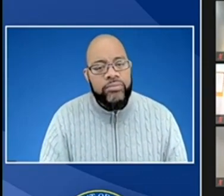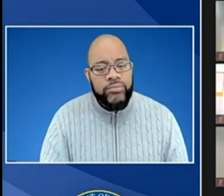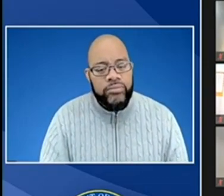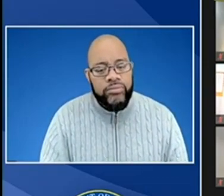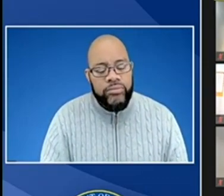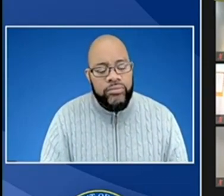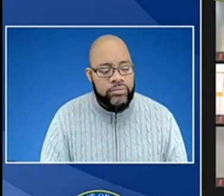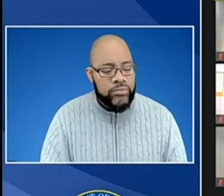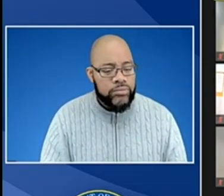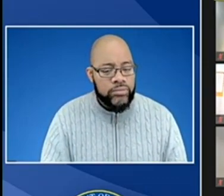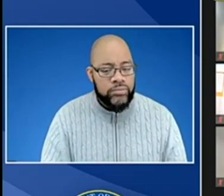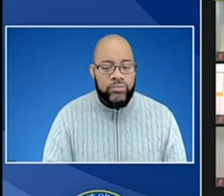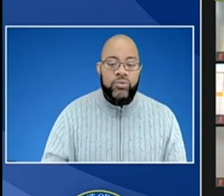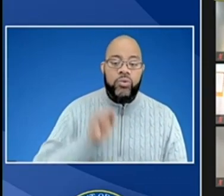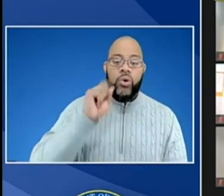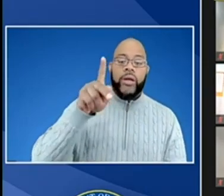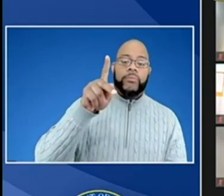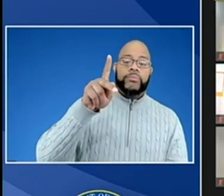Okay.